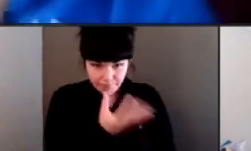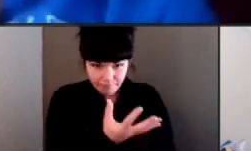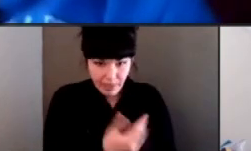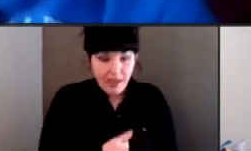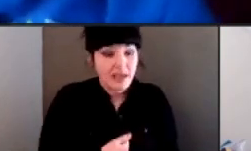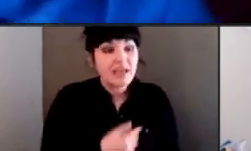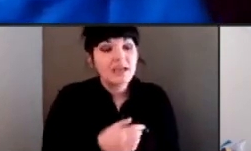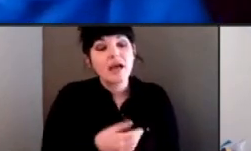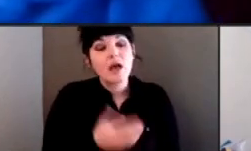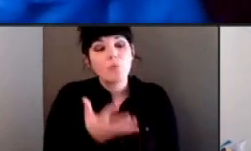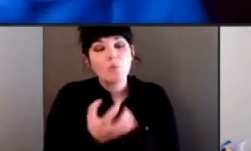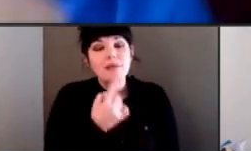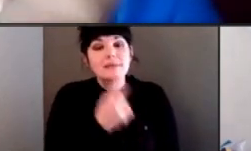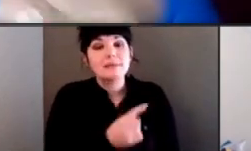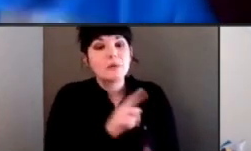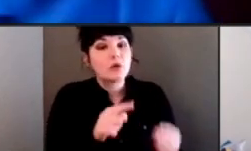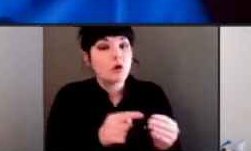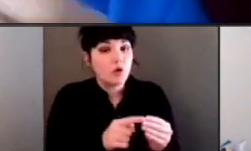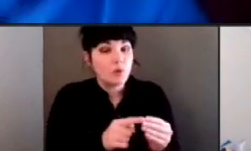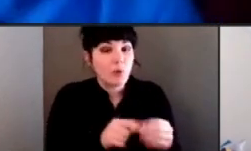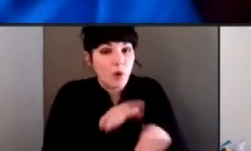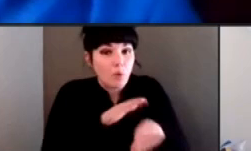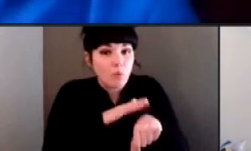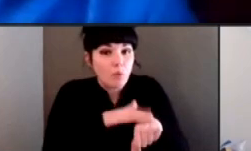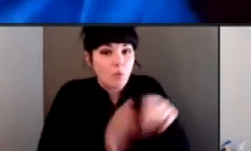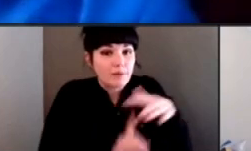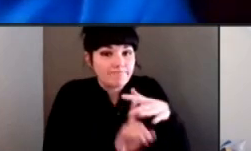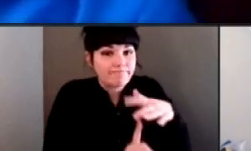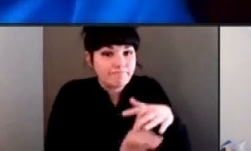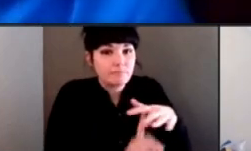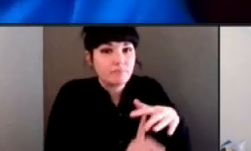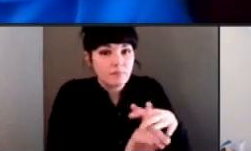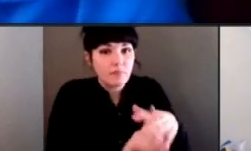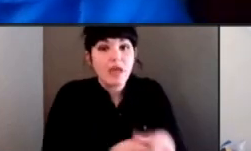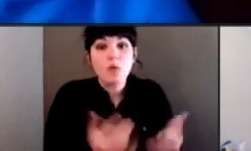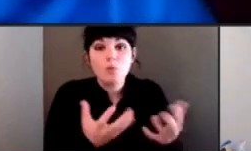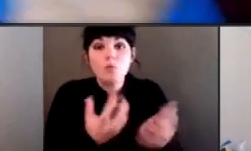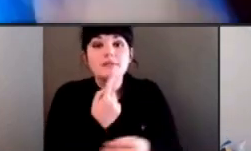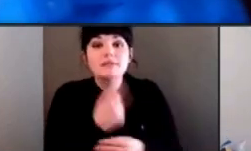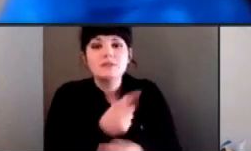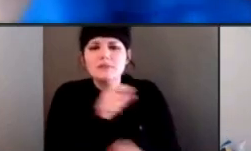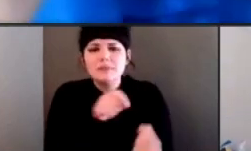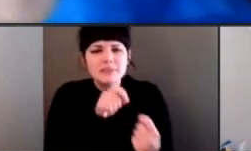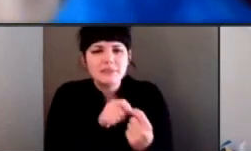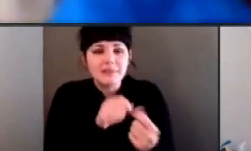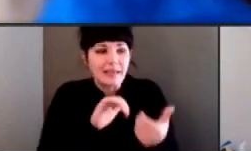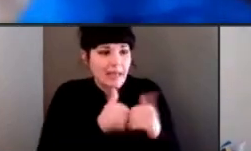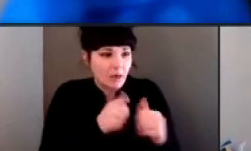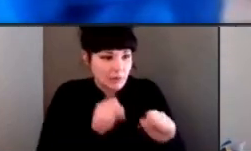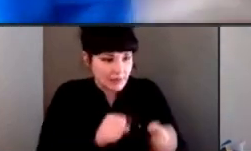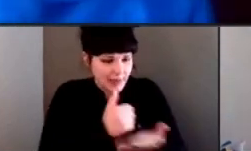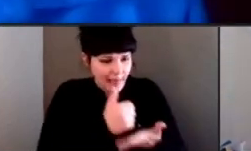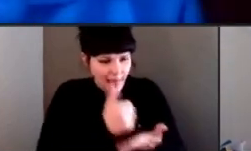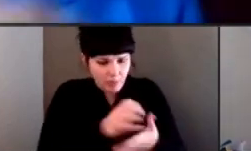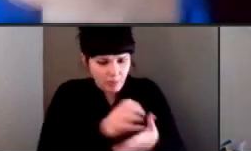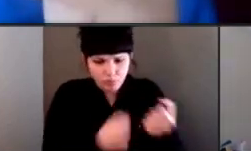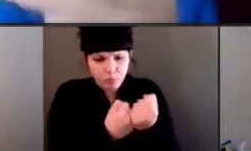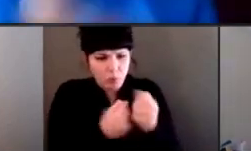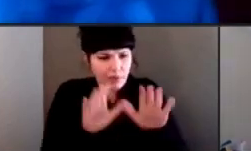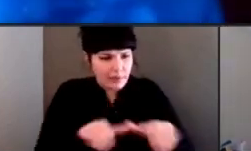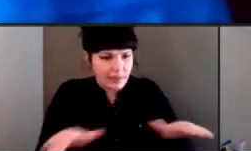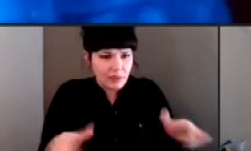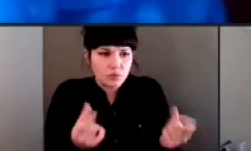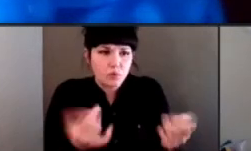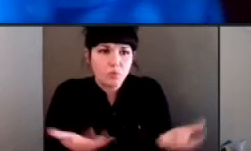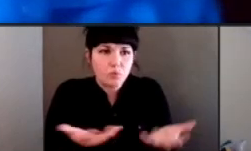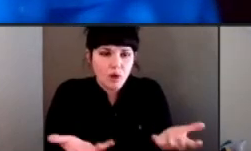things specifically that you can do in your home to help support kids. It'd be